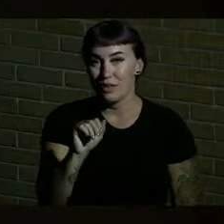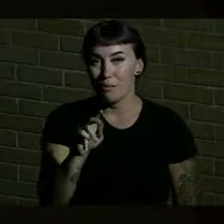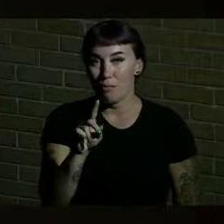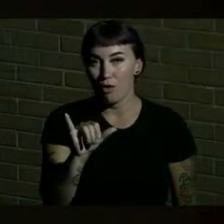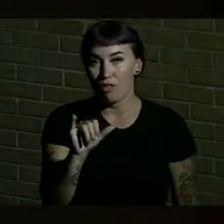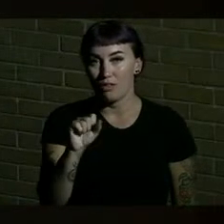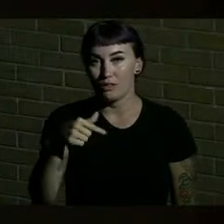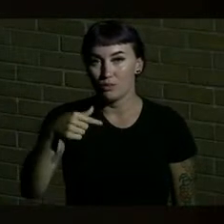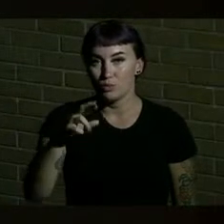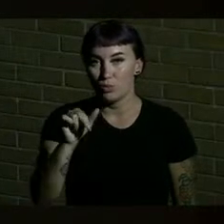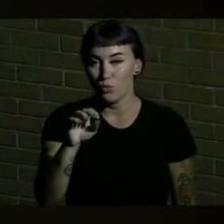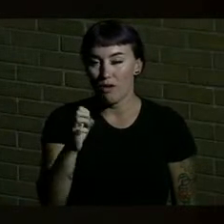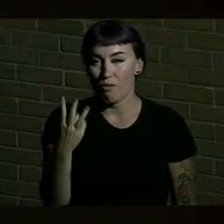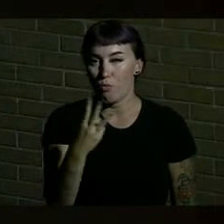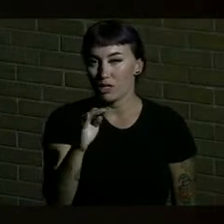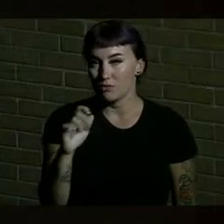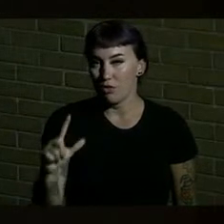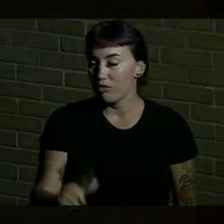Westfall.